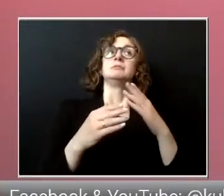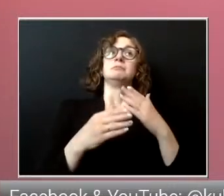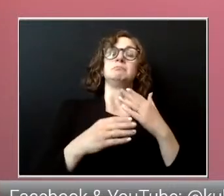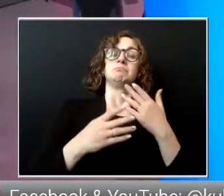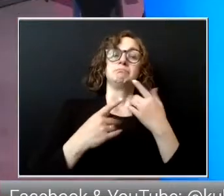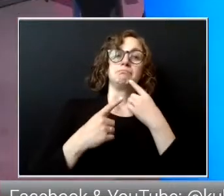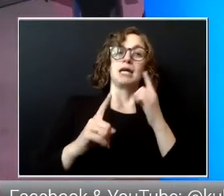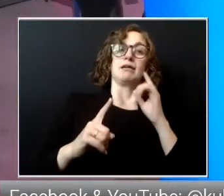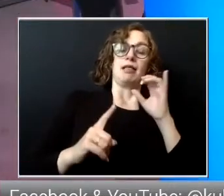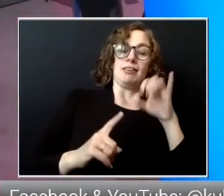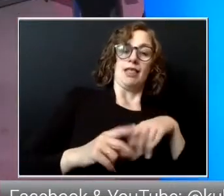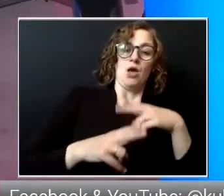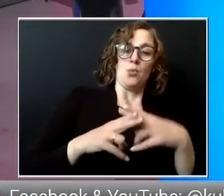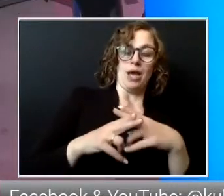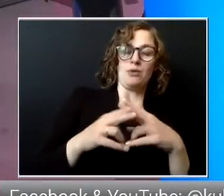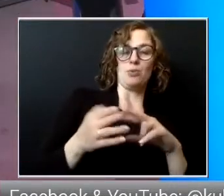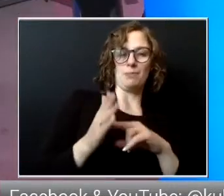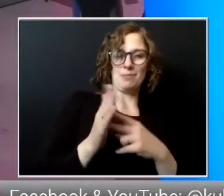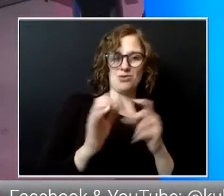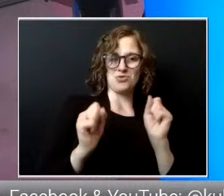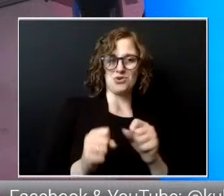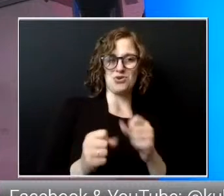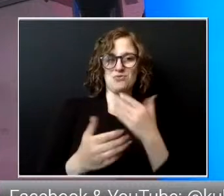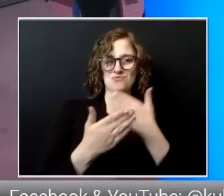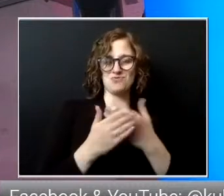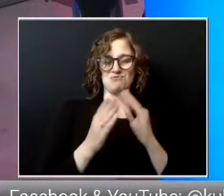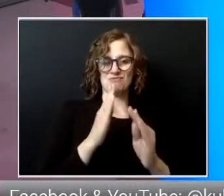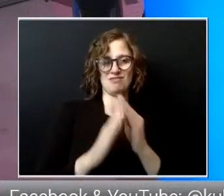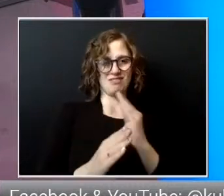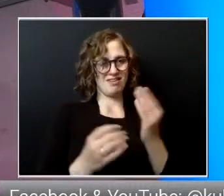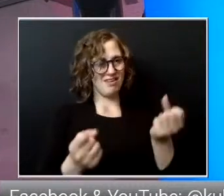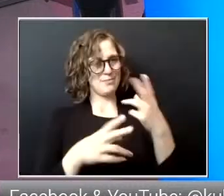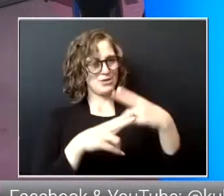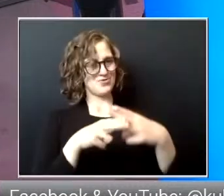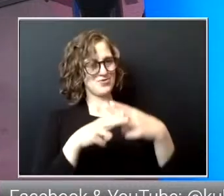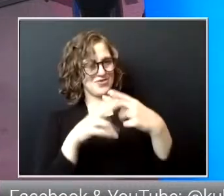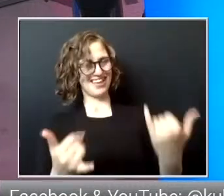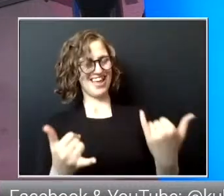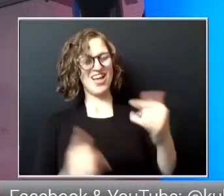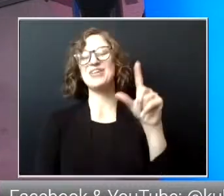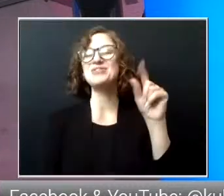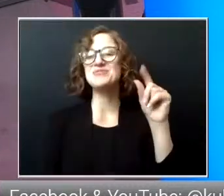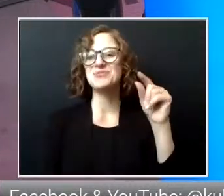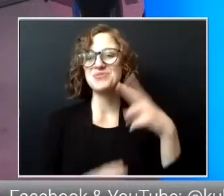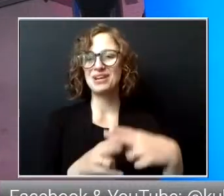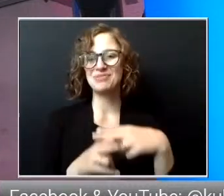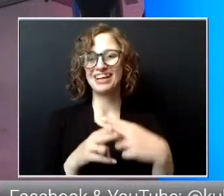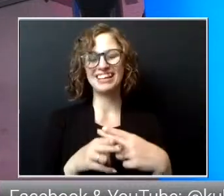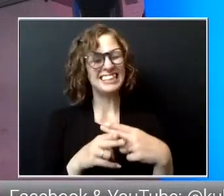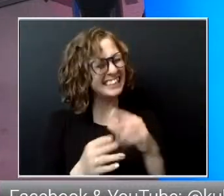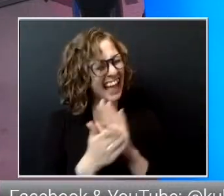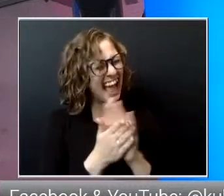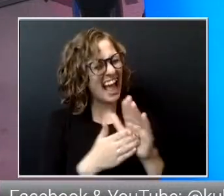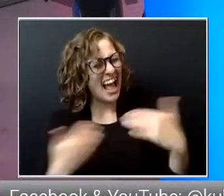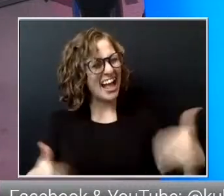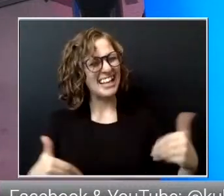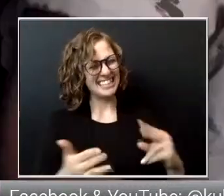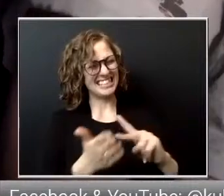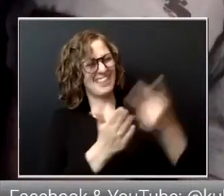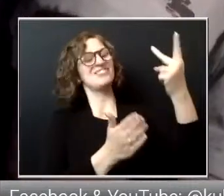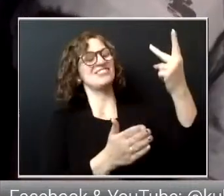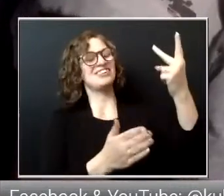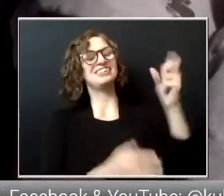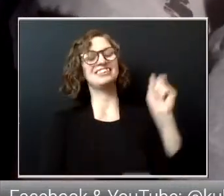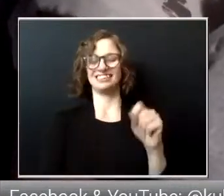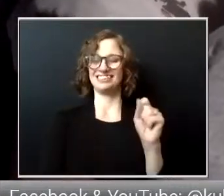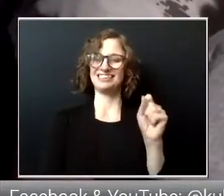repair. How much does Archie weigh now? He's like 20 pounds now. Nice. Yeah. He's doubled. He has doubled. Yeah.